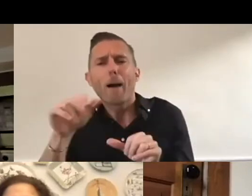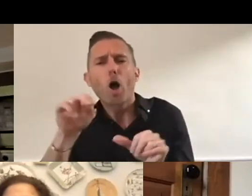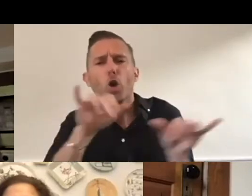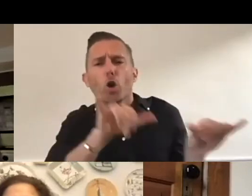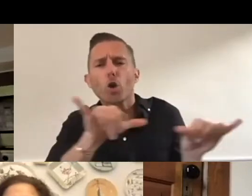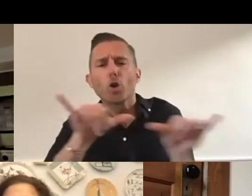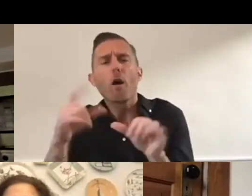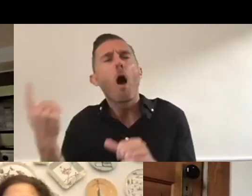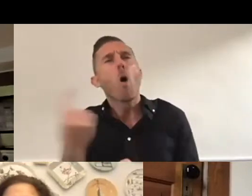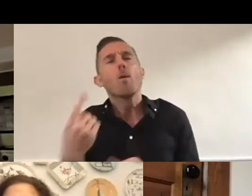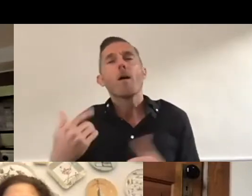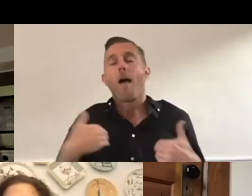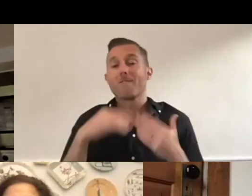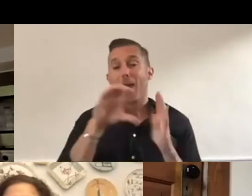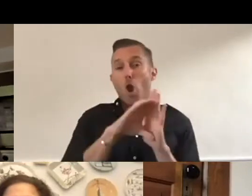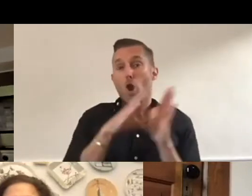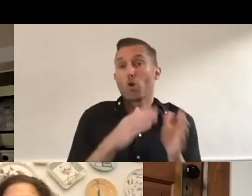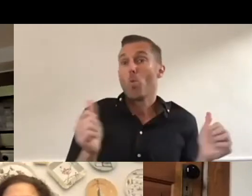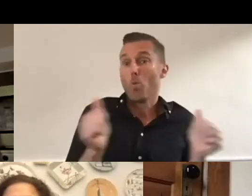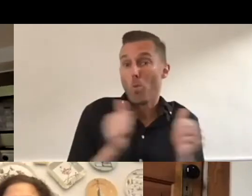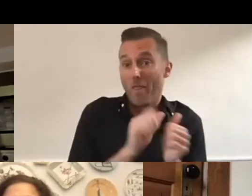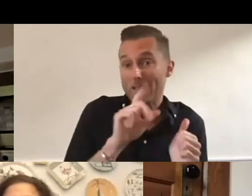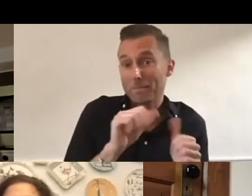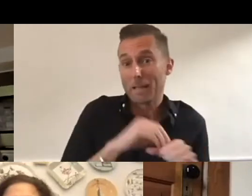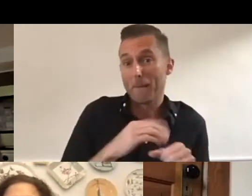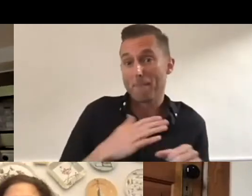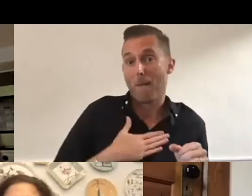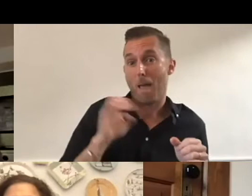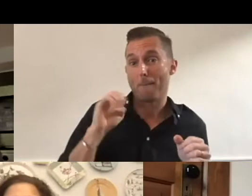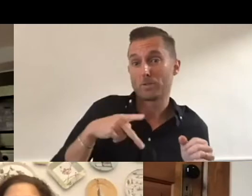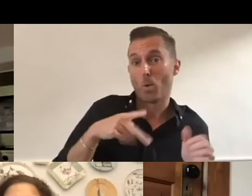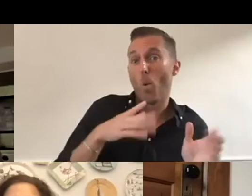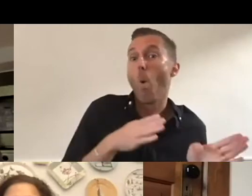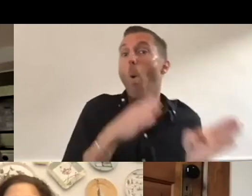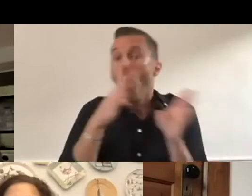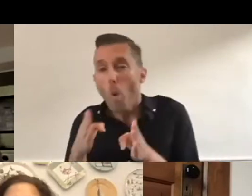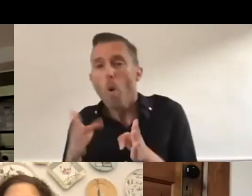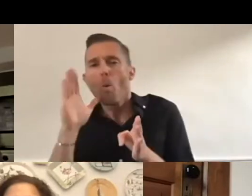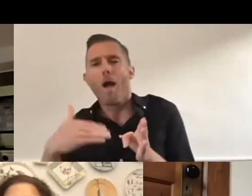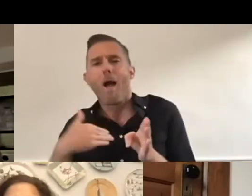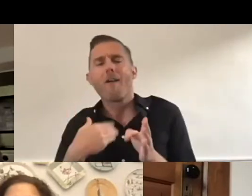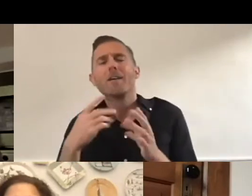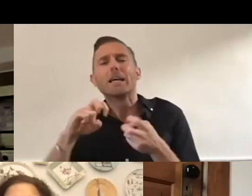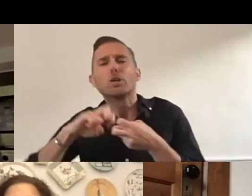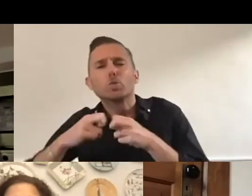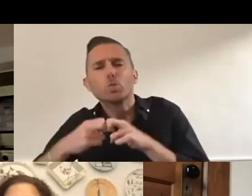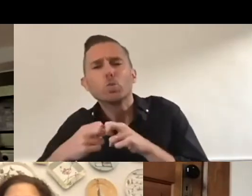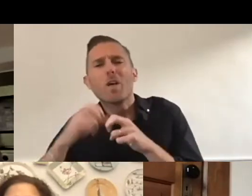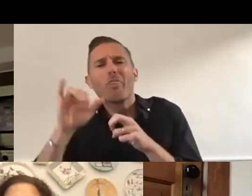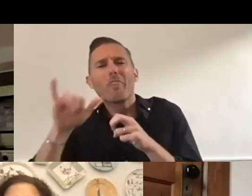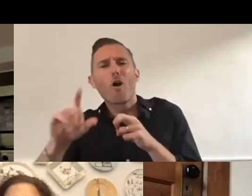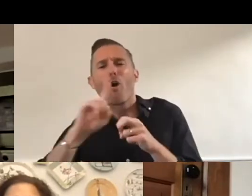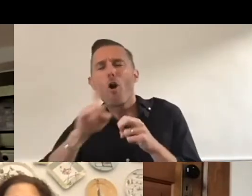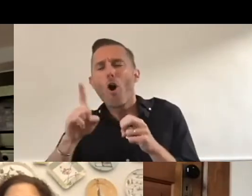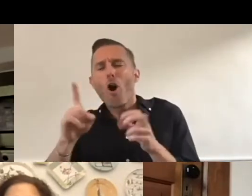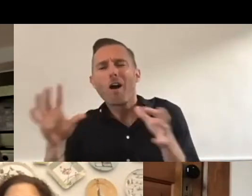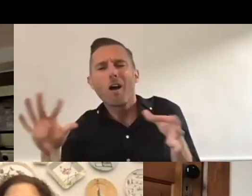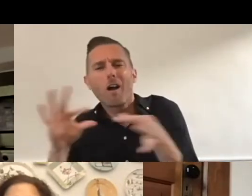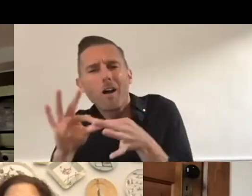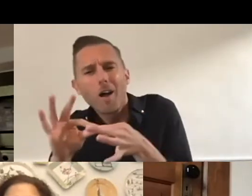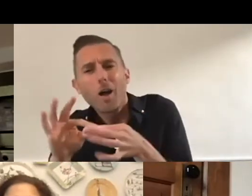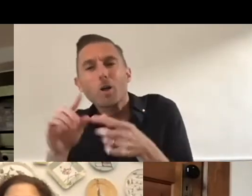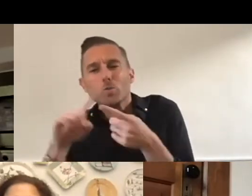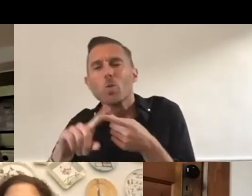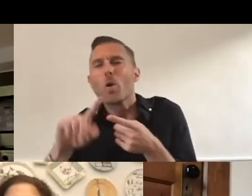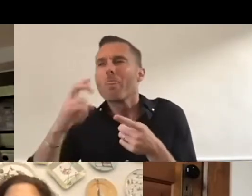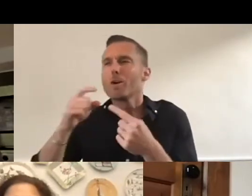a character with a disability in my episodes, or there's issues that are really intimately linked to the sort of